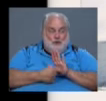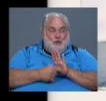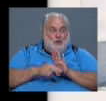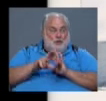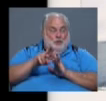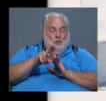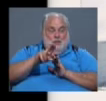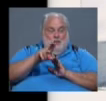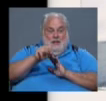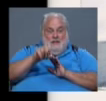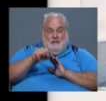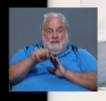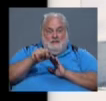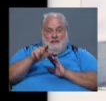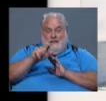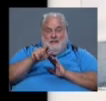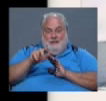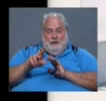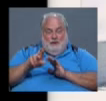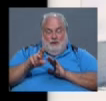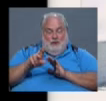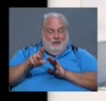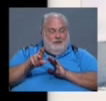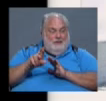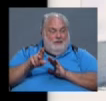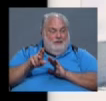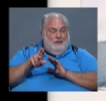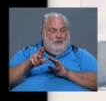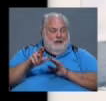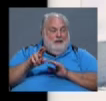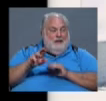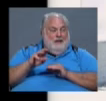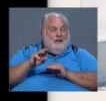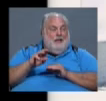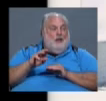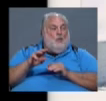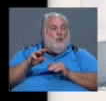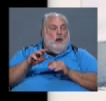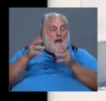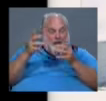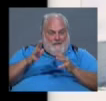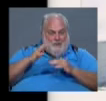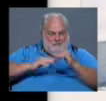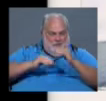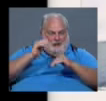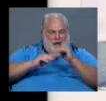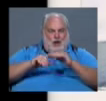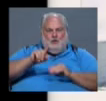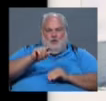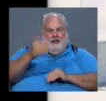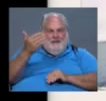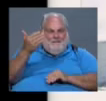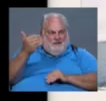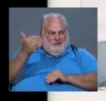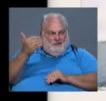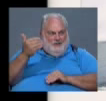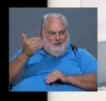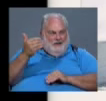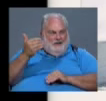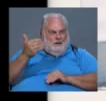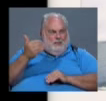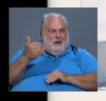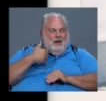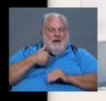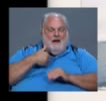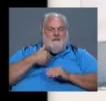was when she was christened and launched up in Marinette back in the spring of 2015. And we actually have a video of this